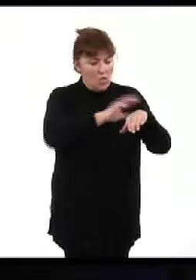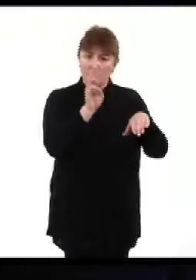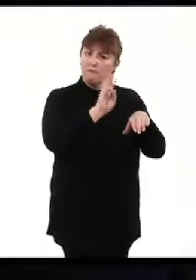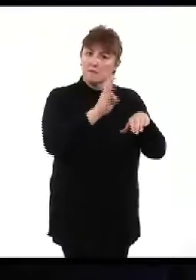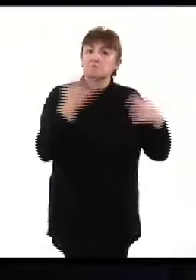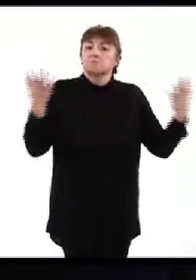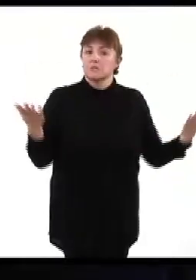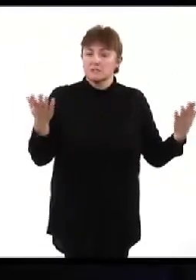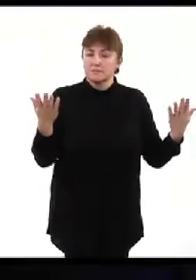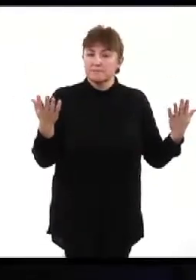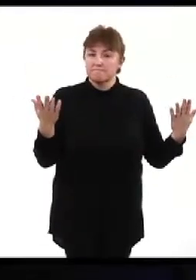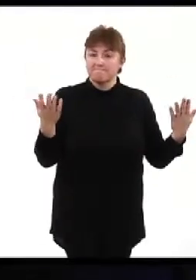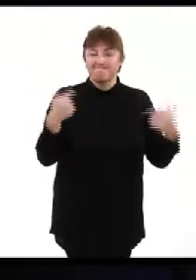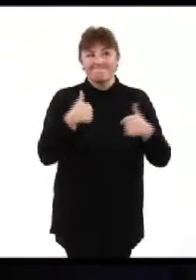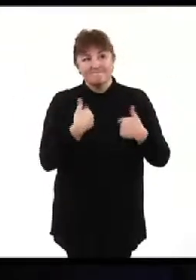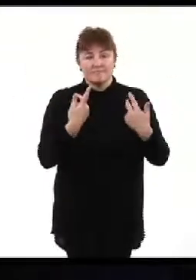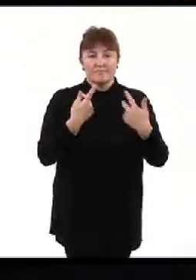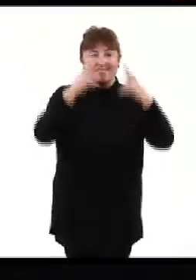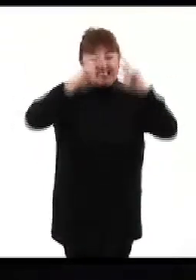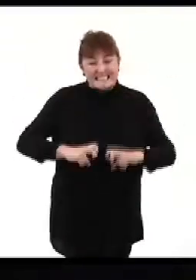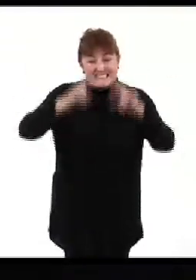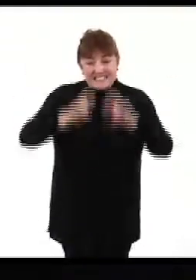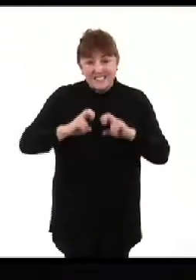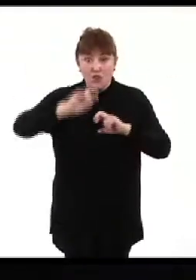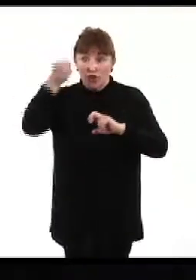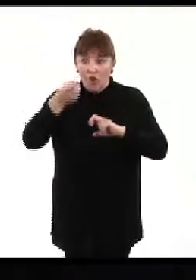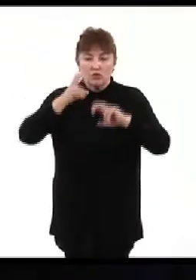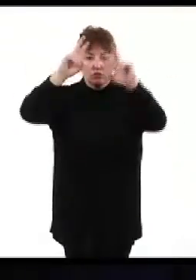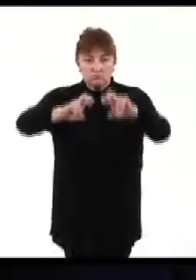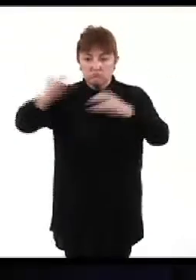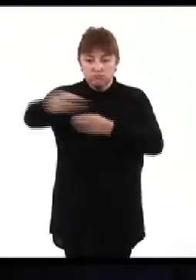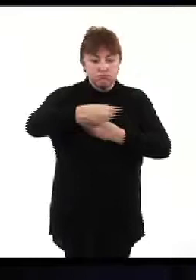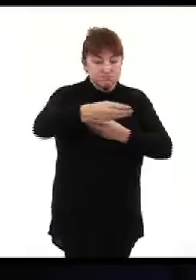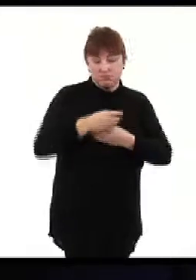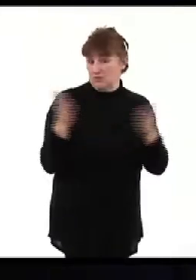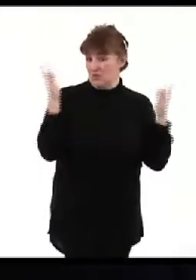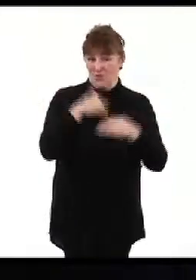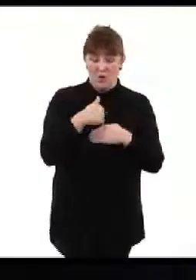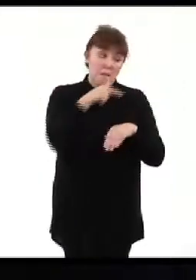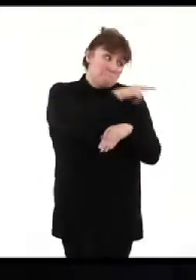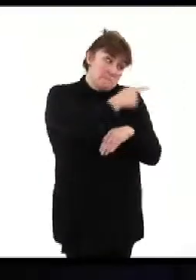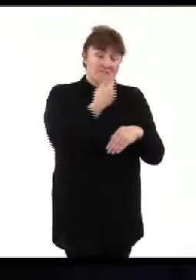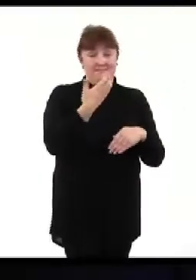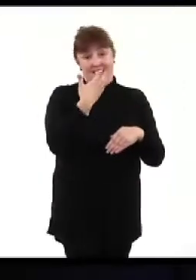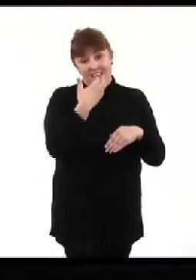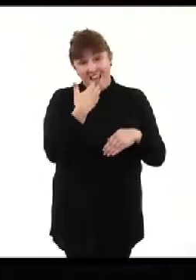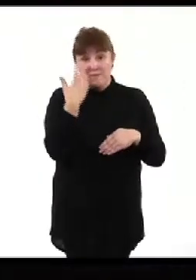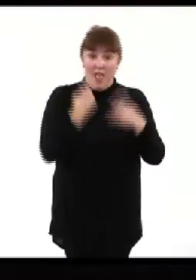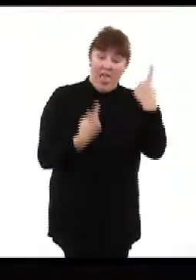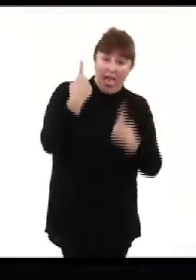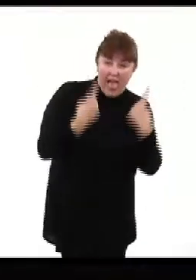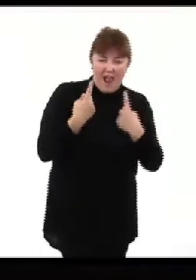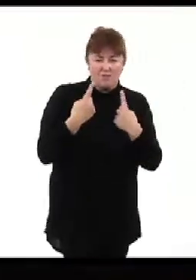area, the Wernicke's area? Well, we don't have a large meta-study that compares lots of studies, but this is some examples